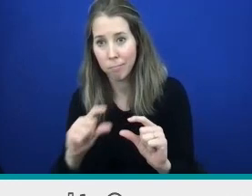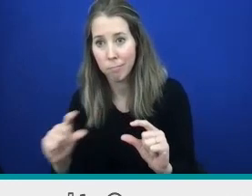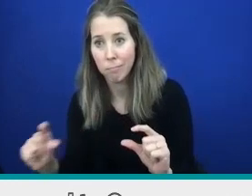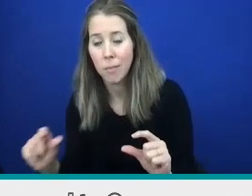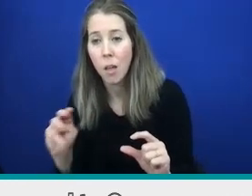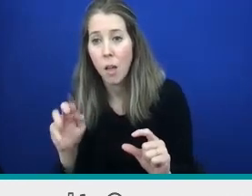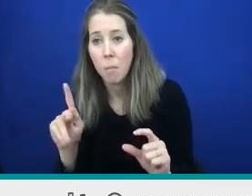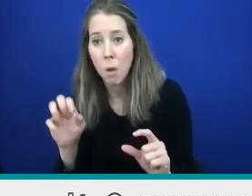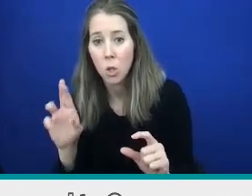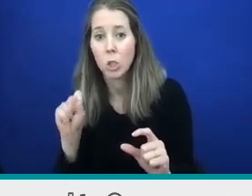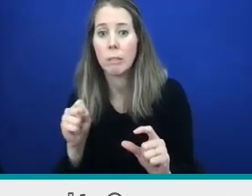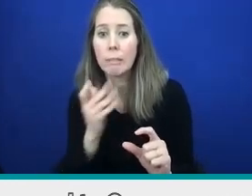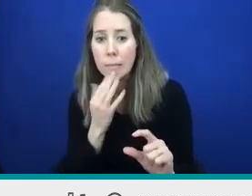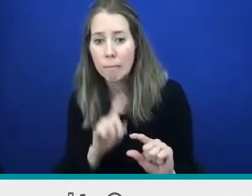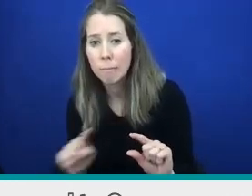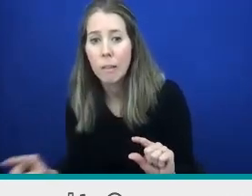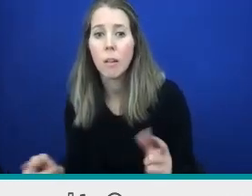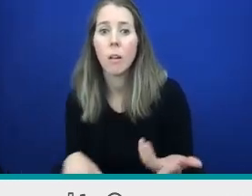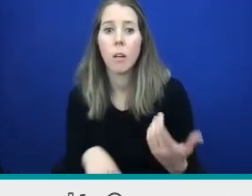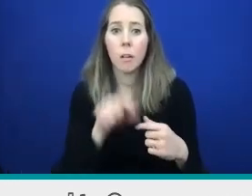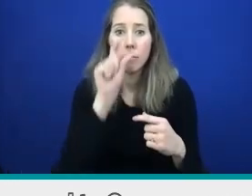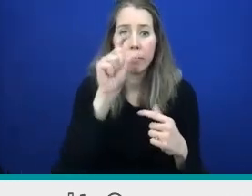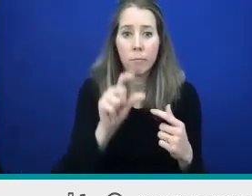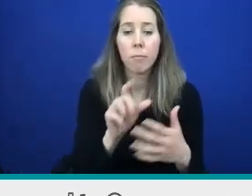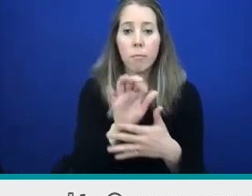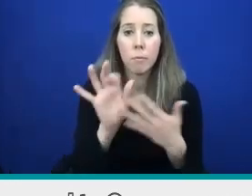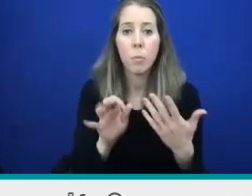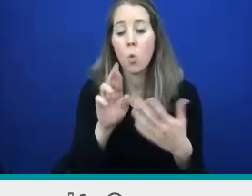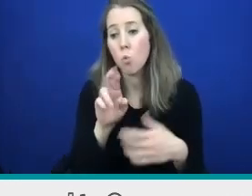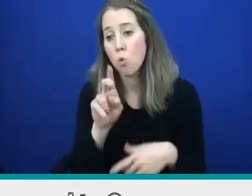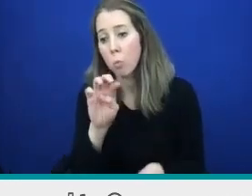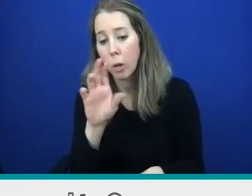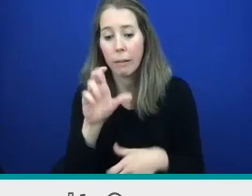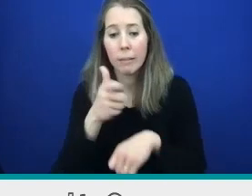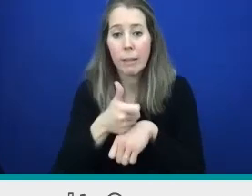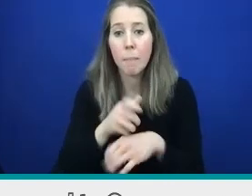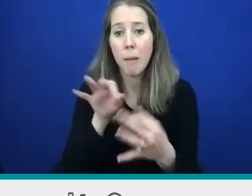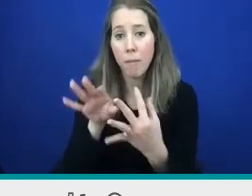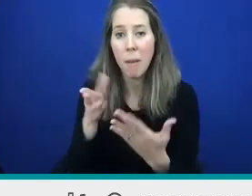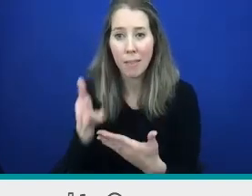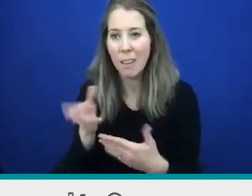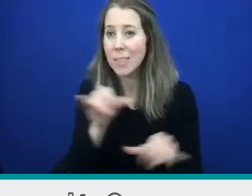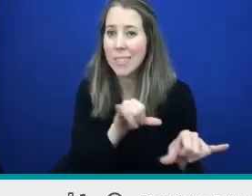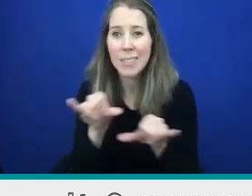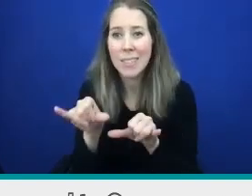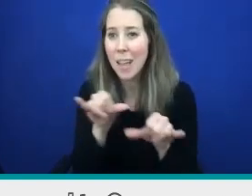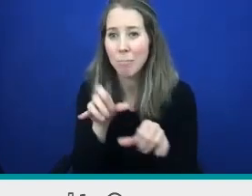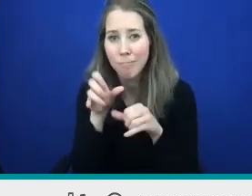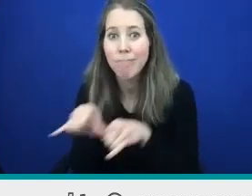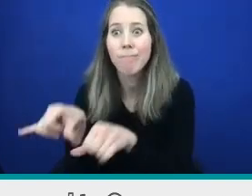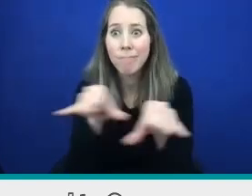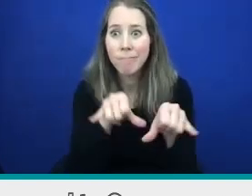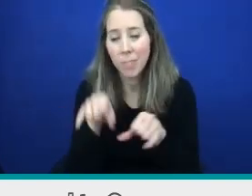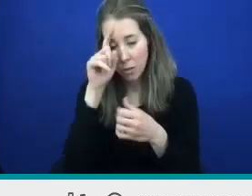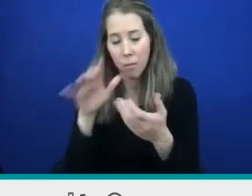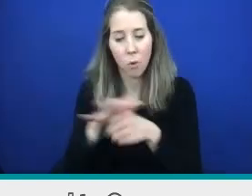options available as well. I can build out my rubrics, etc. So the feedback area is going to be the same across the board. This is